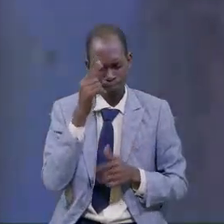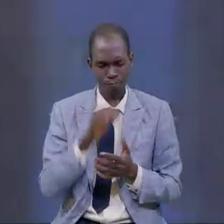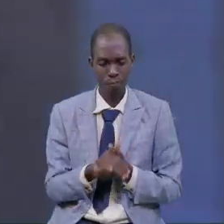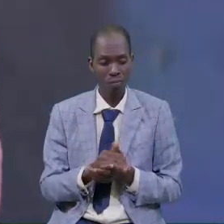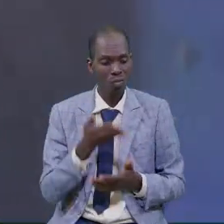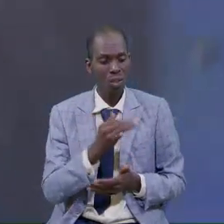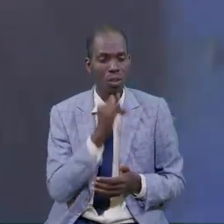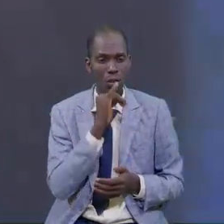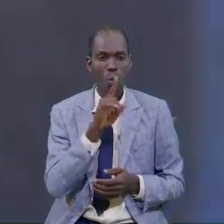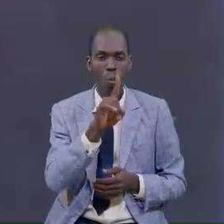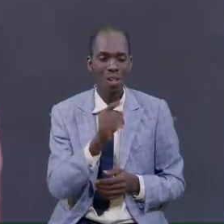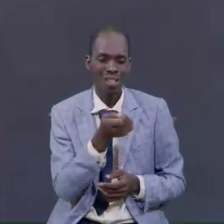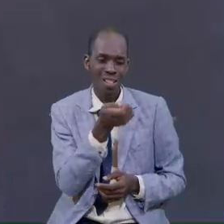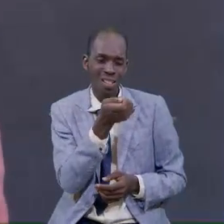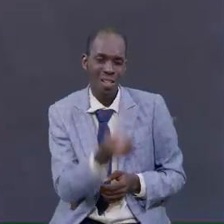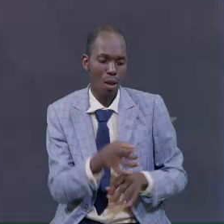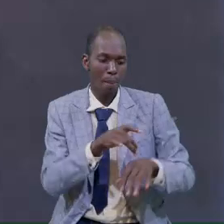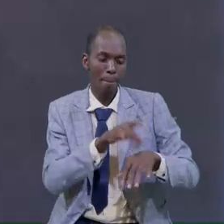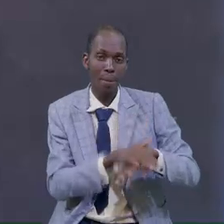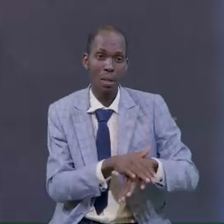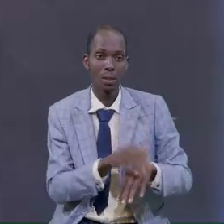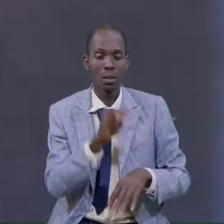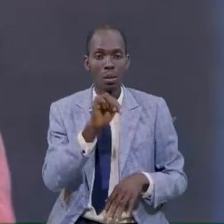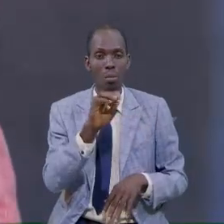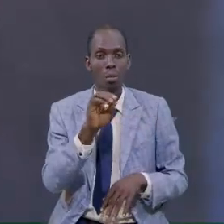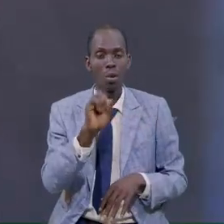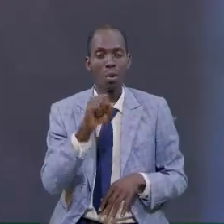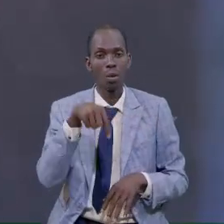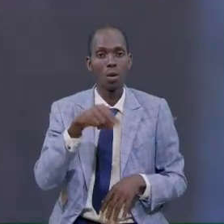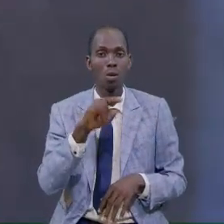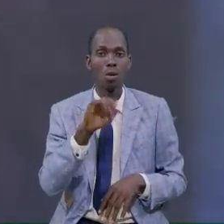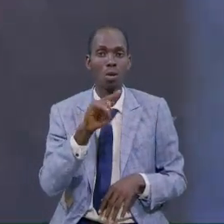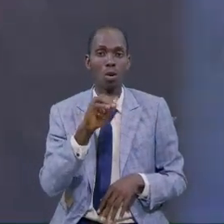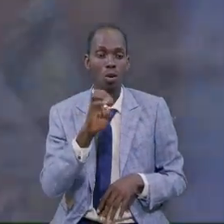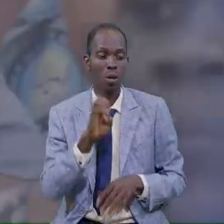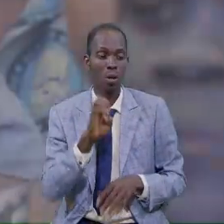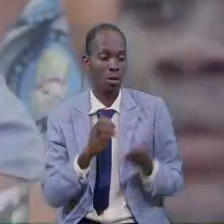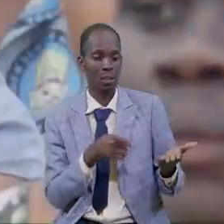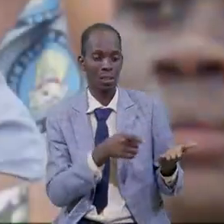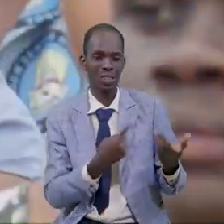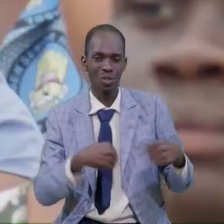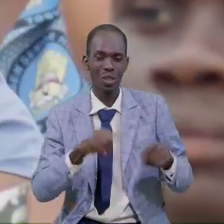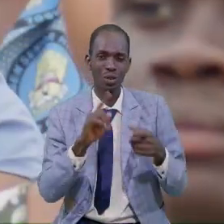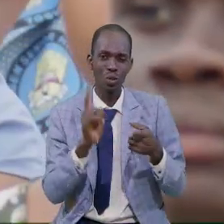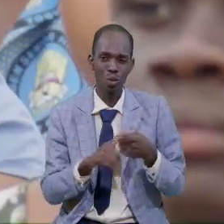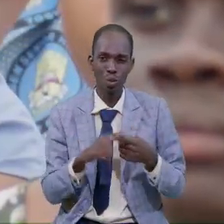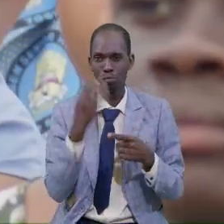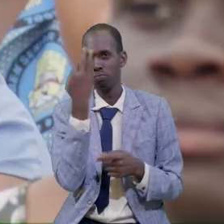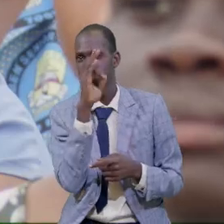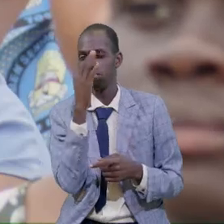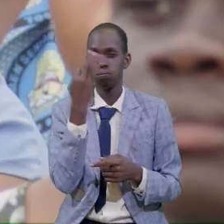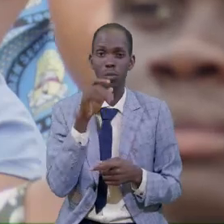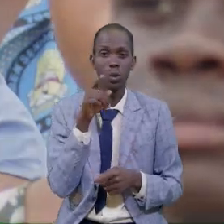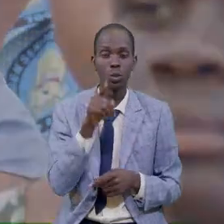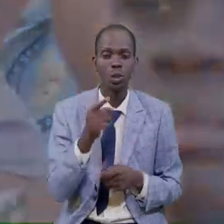there that is, you know, trying to distract your attention. That little mosquito shuts us away from